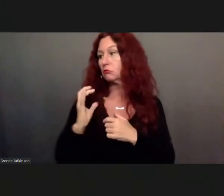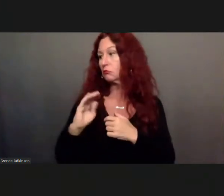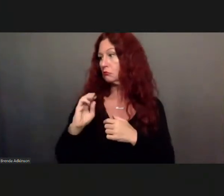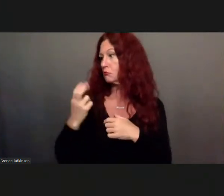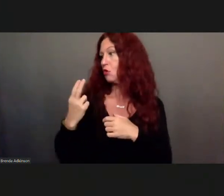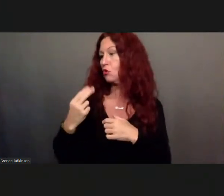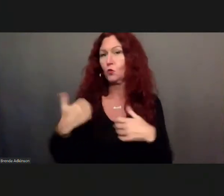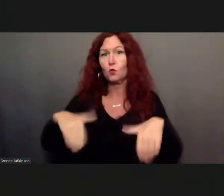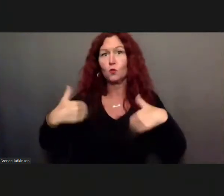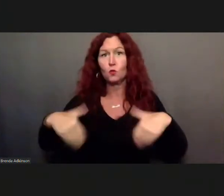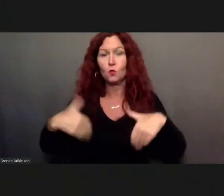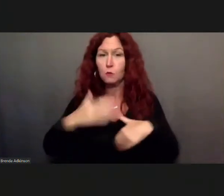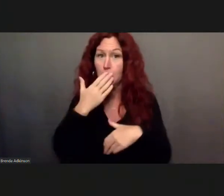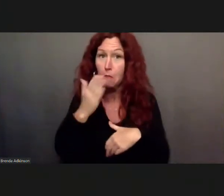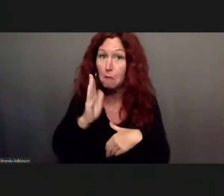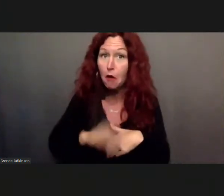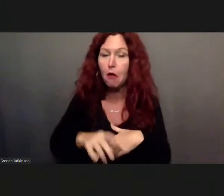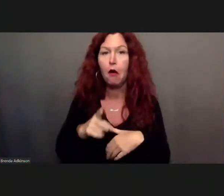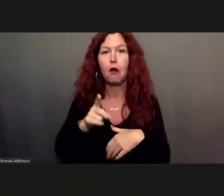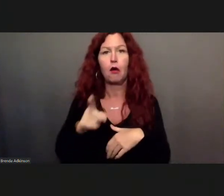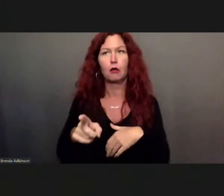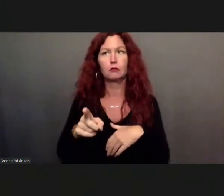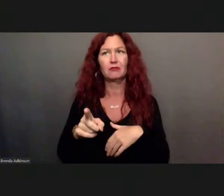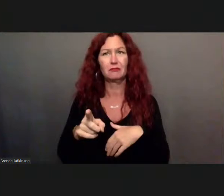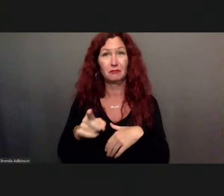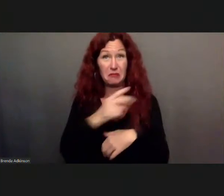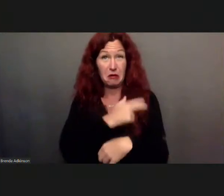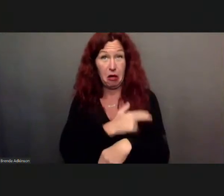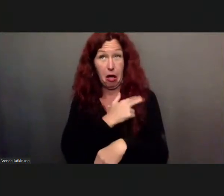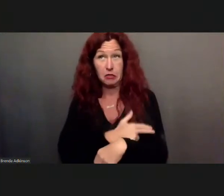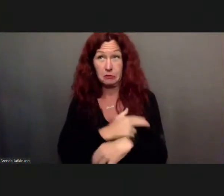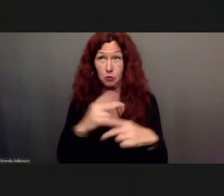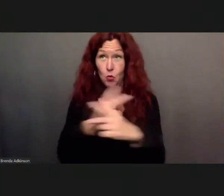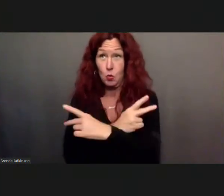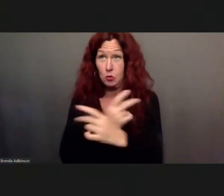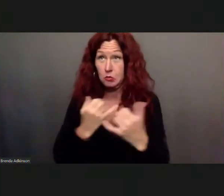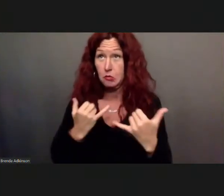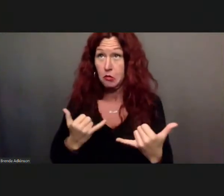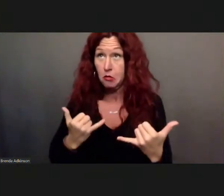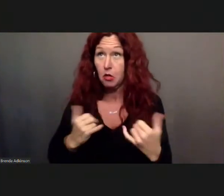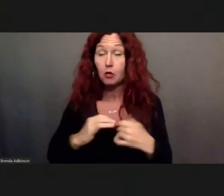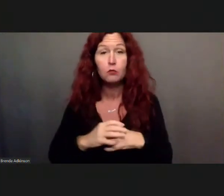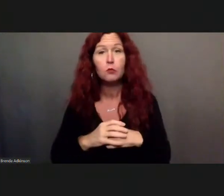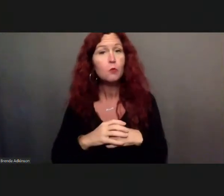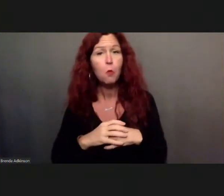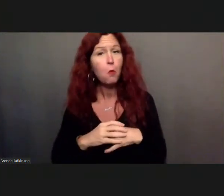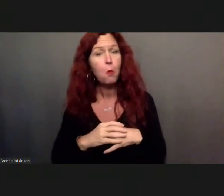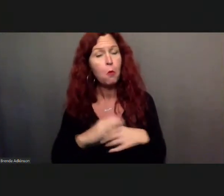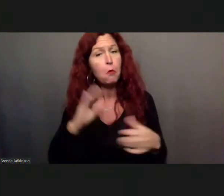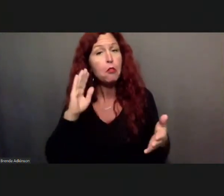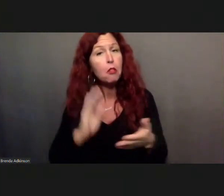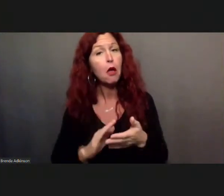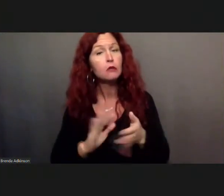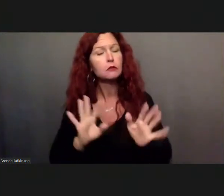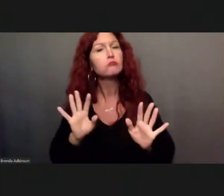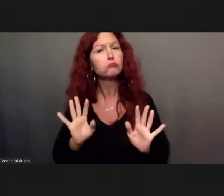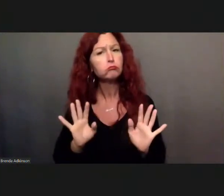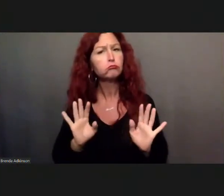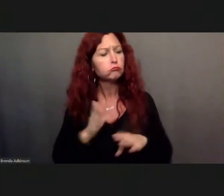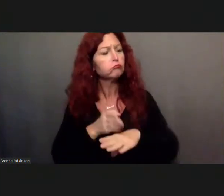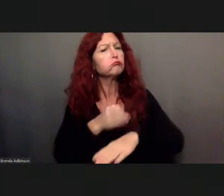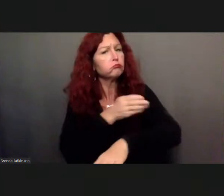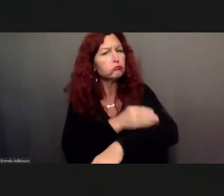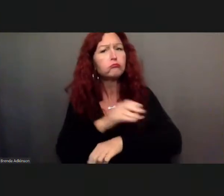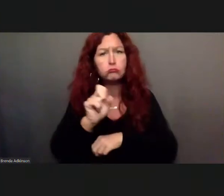of Engineers at the Miami Beach Convention Center for any overflow. And the old Pan American Hospital will also be available for nursing home